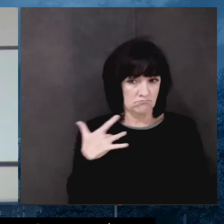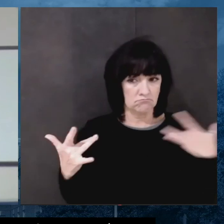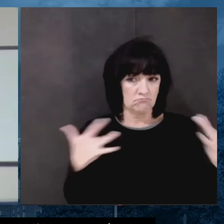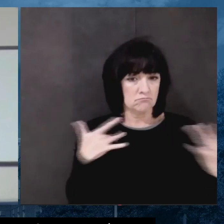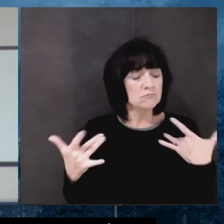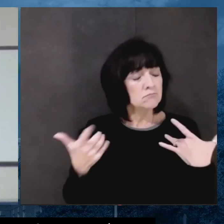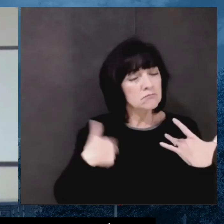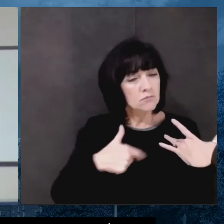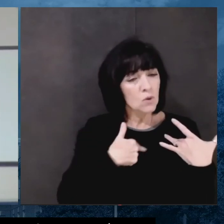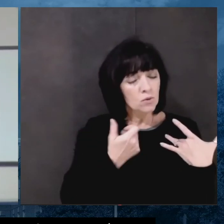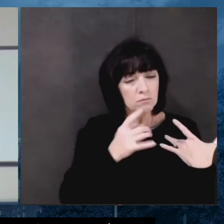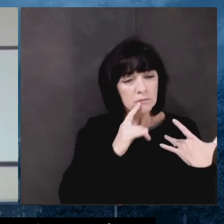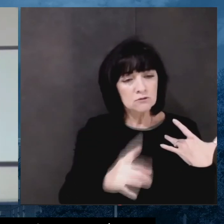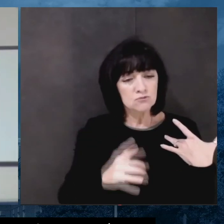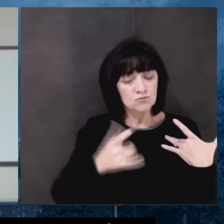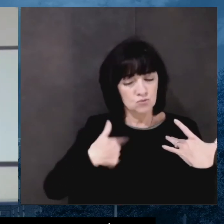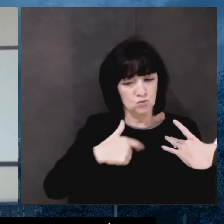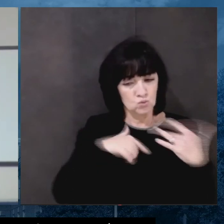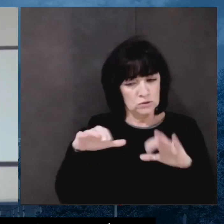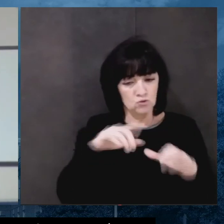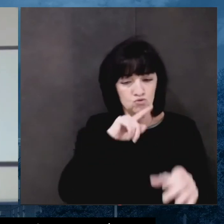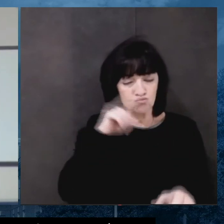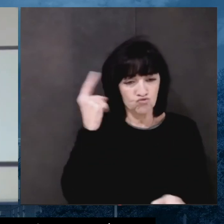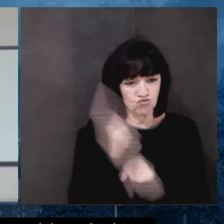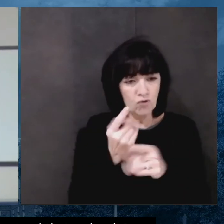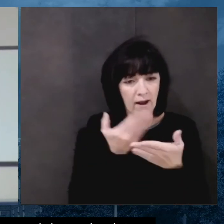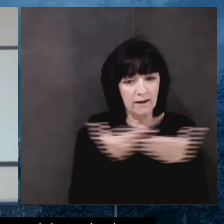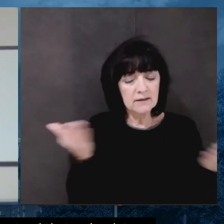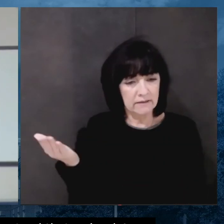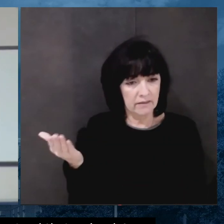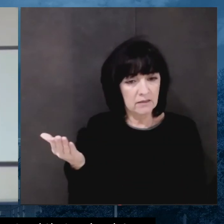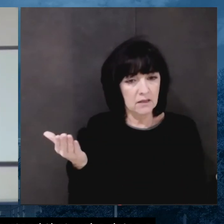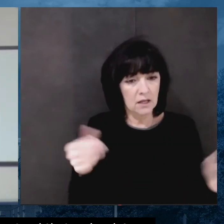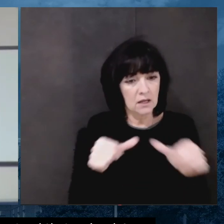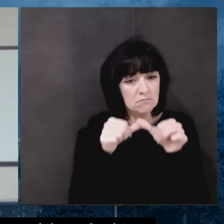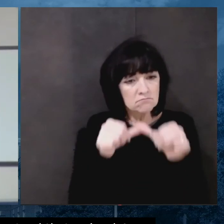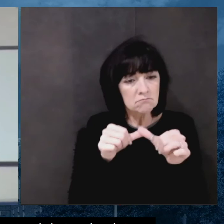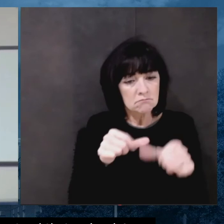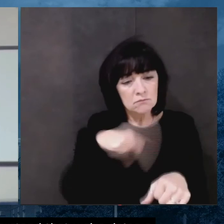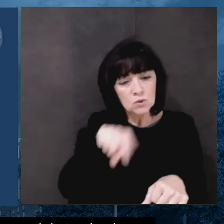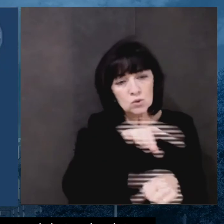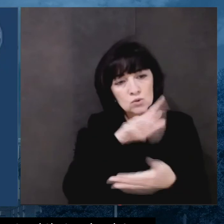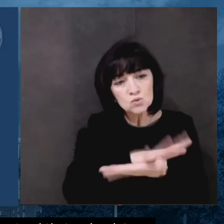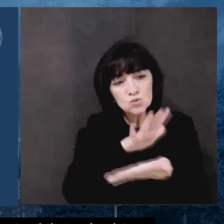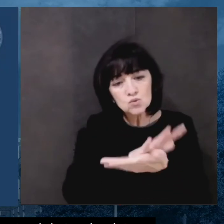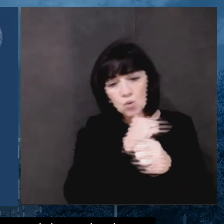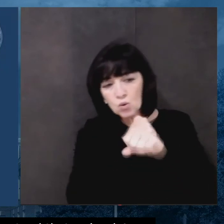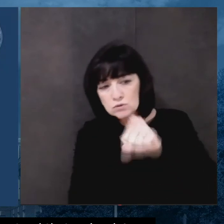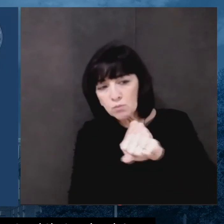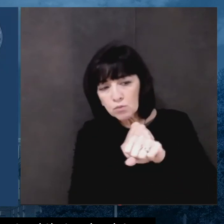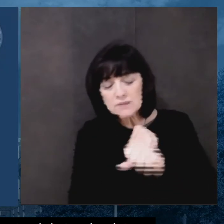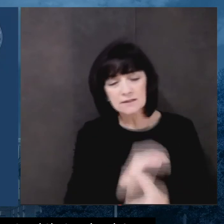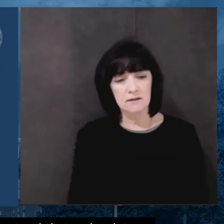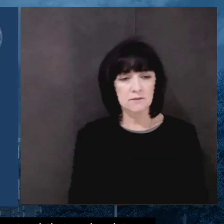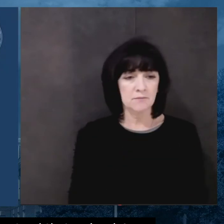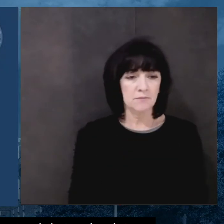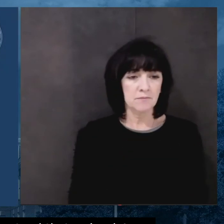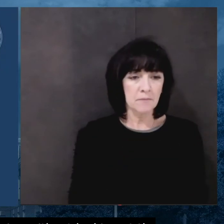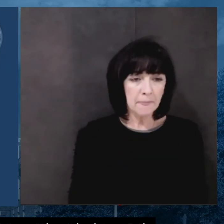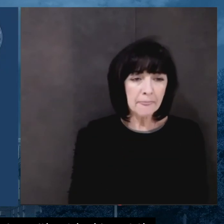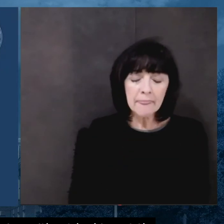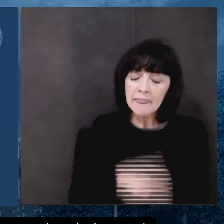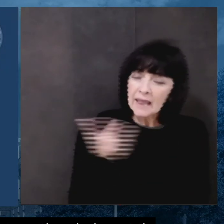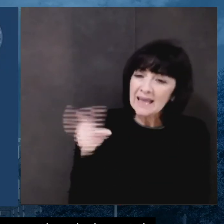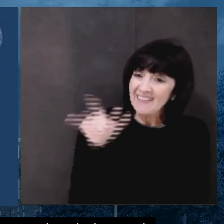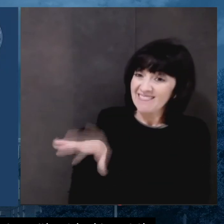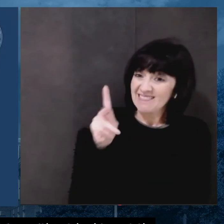safety within the schools and not making a quick decision without looking at trends. Well, one of the things to the Kent County